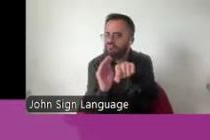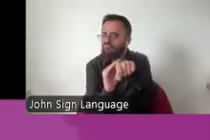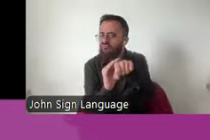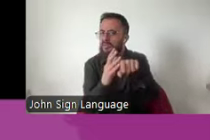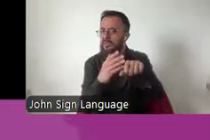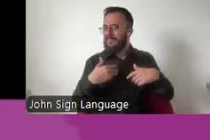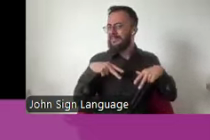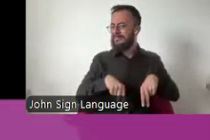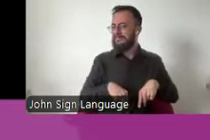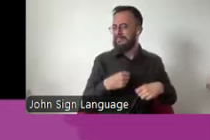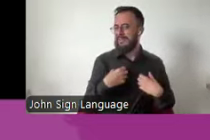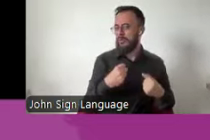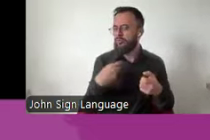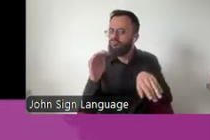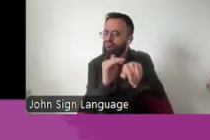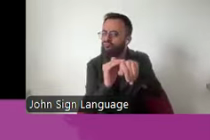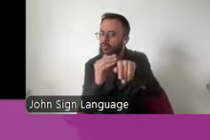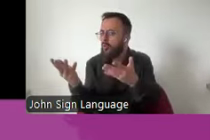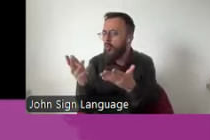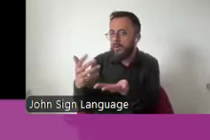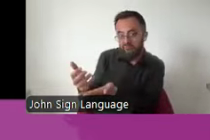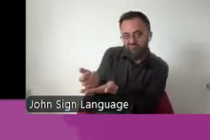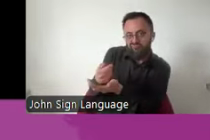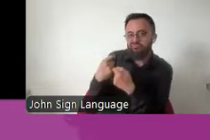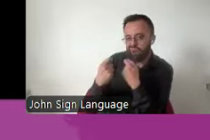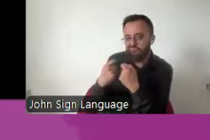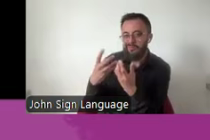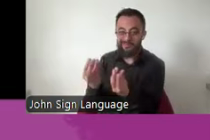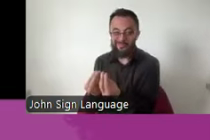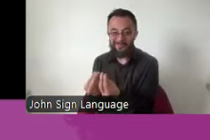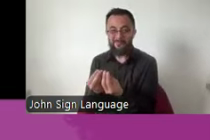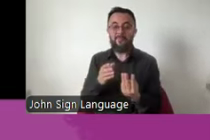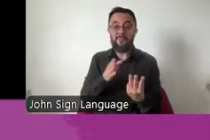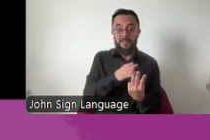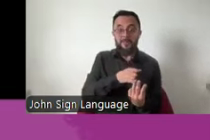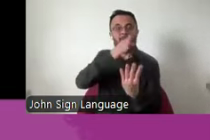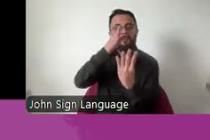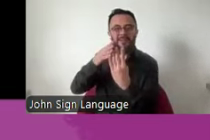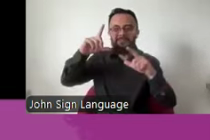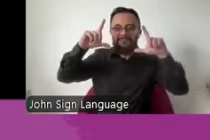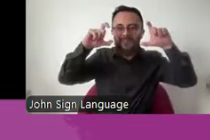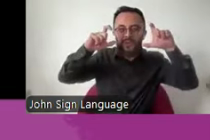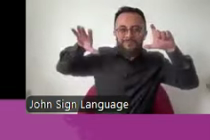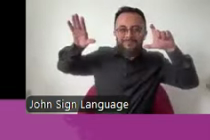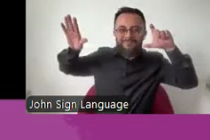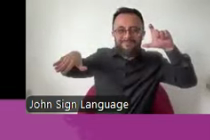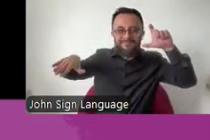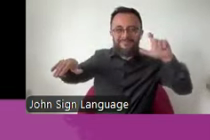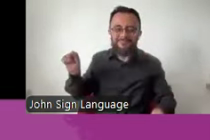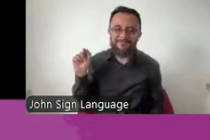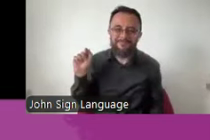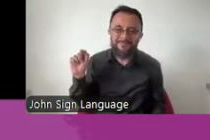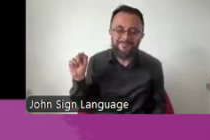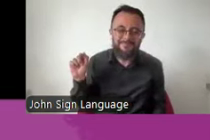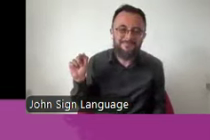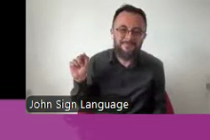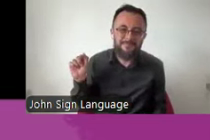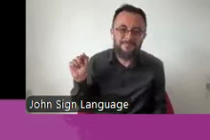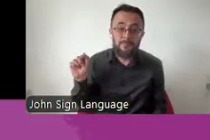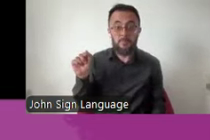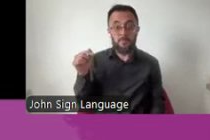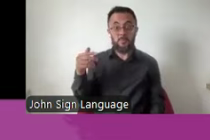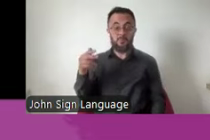illustrates one of the visits that we did to a very new hospital in the capital of Côte d'Ivoire.